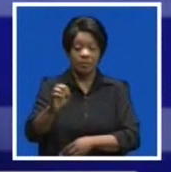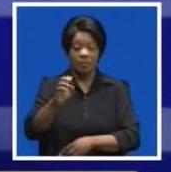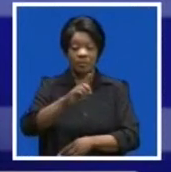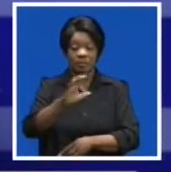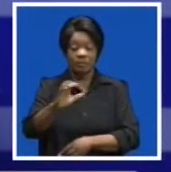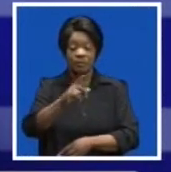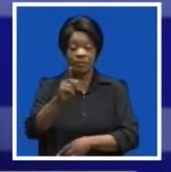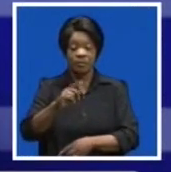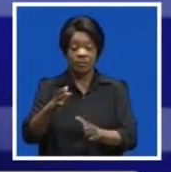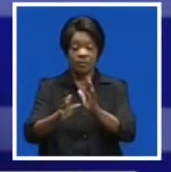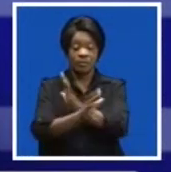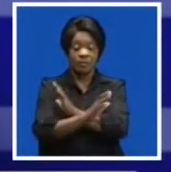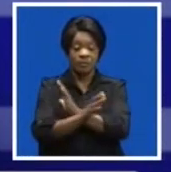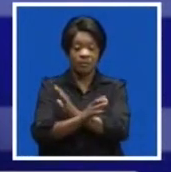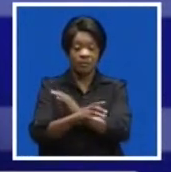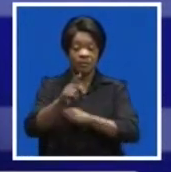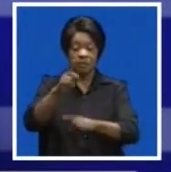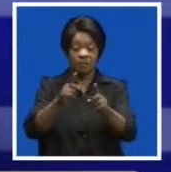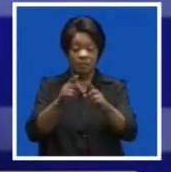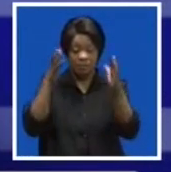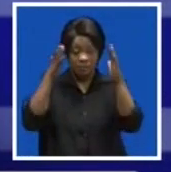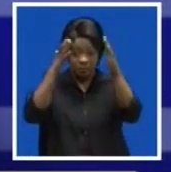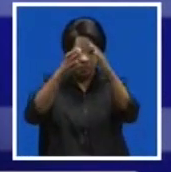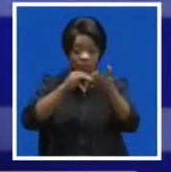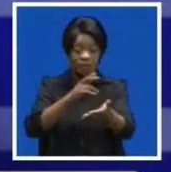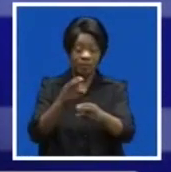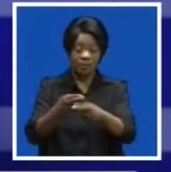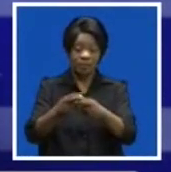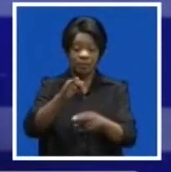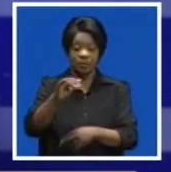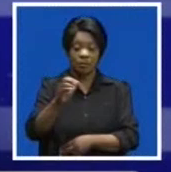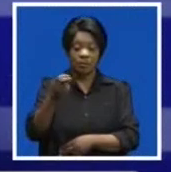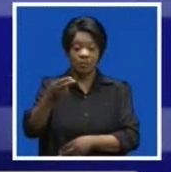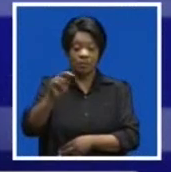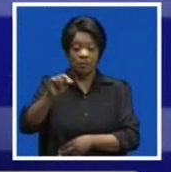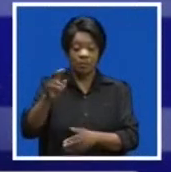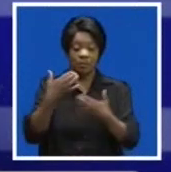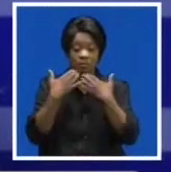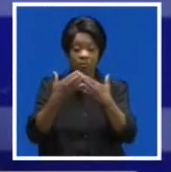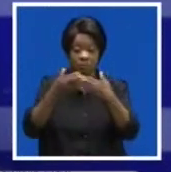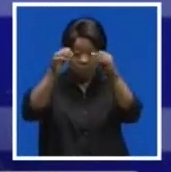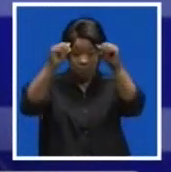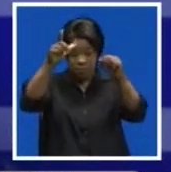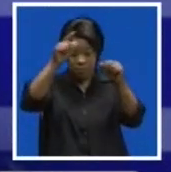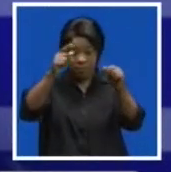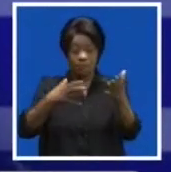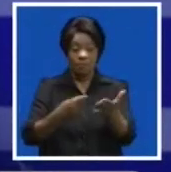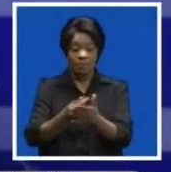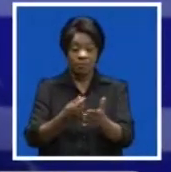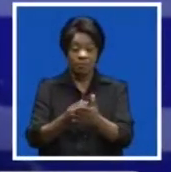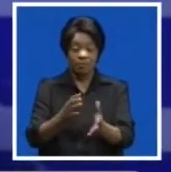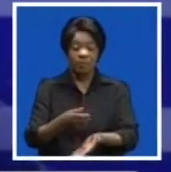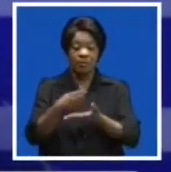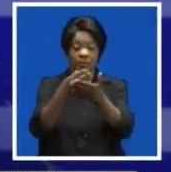in Zambia. And ECZ Deputy Bishop Reverend John Muyutu thanked the president for the financial